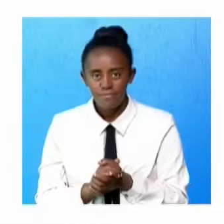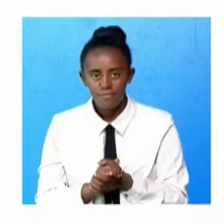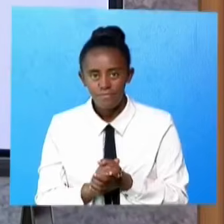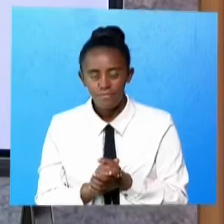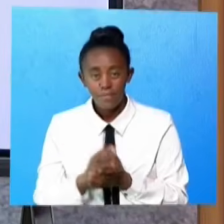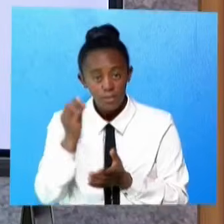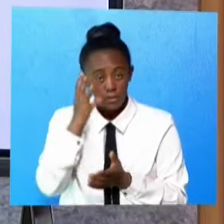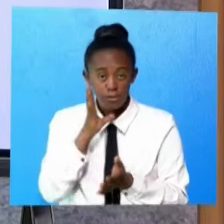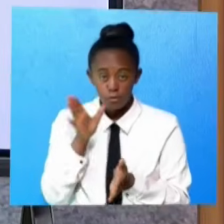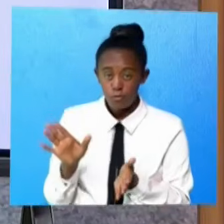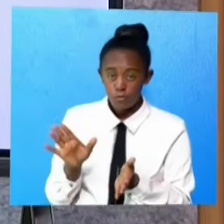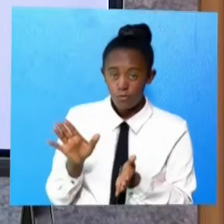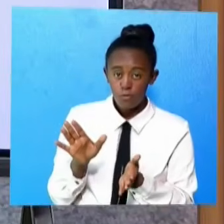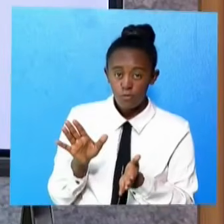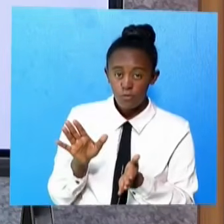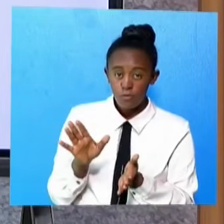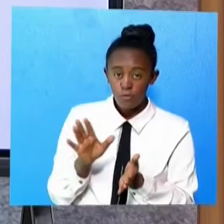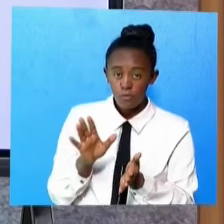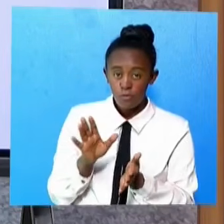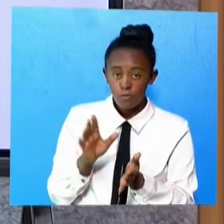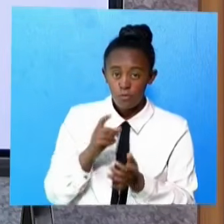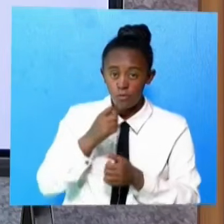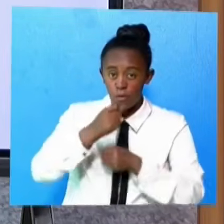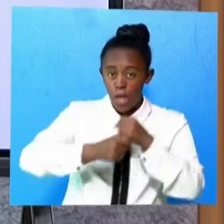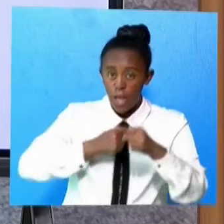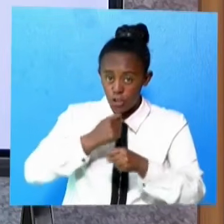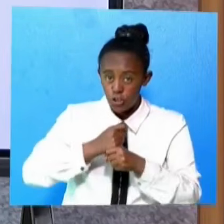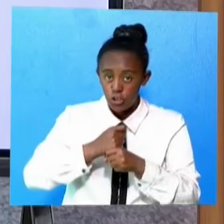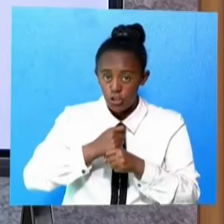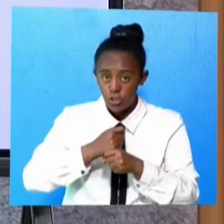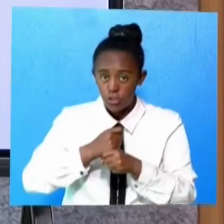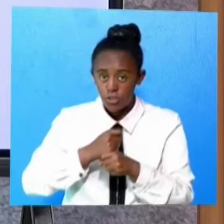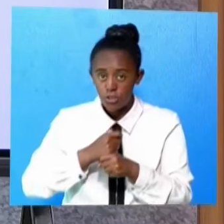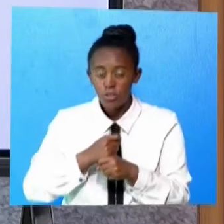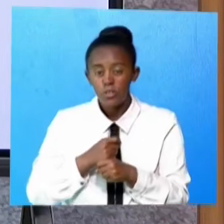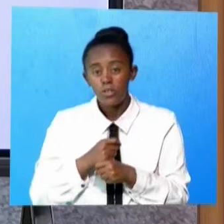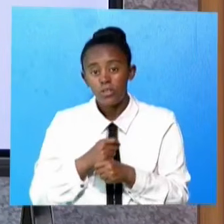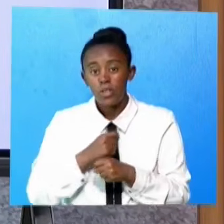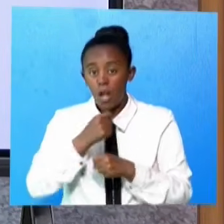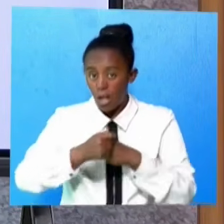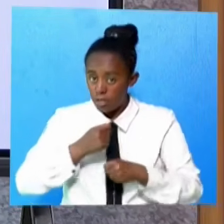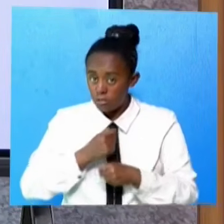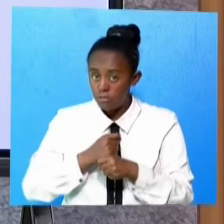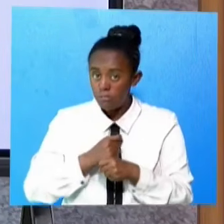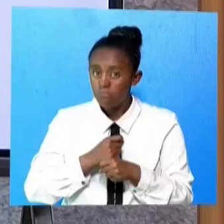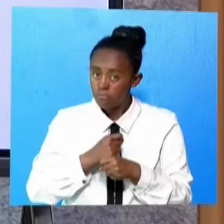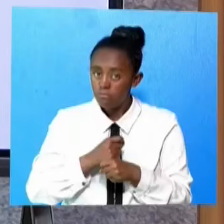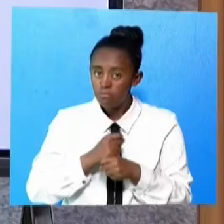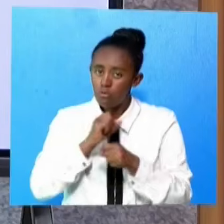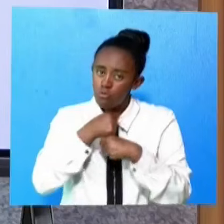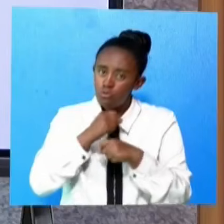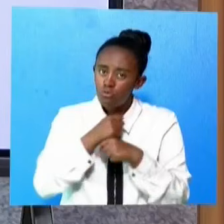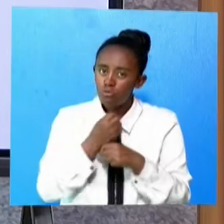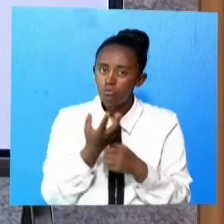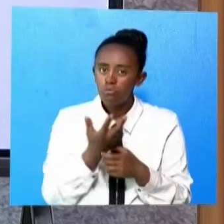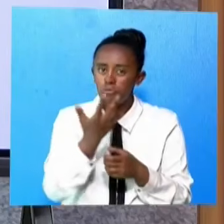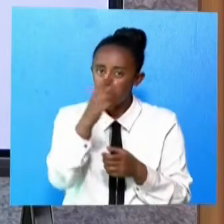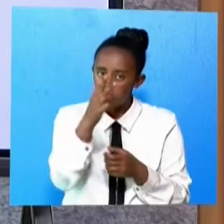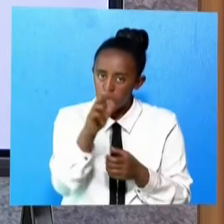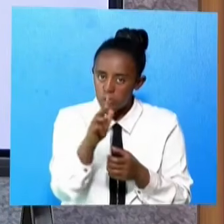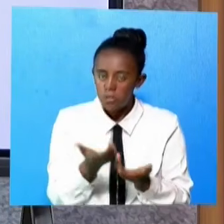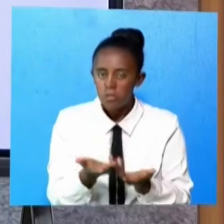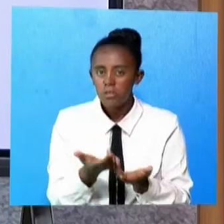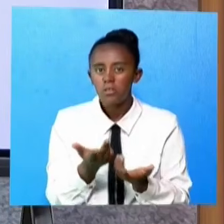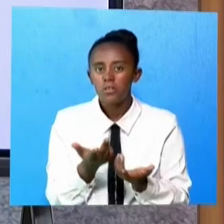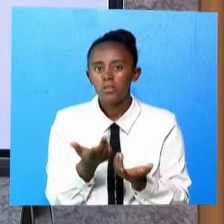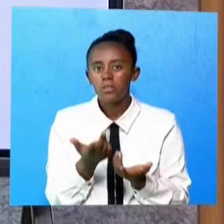Don't forget that the word age stands for referring to that is age. How old they are? 13. Bagala is 13 years